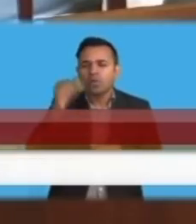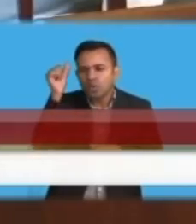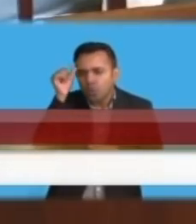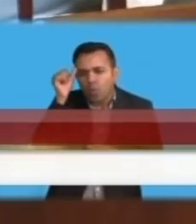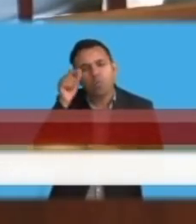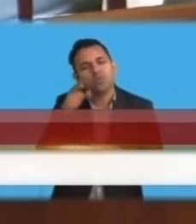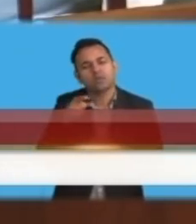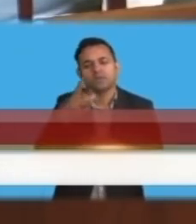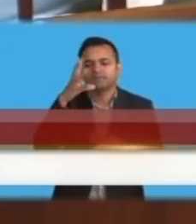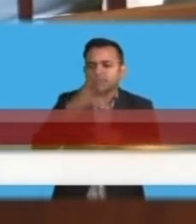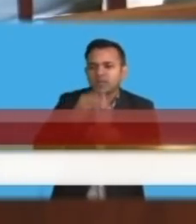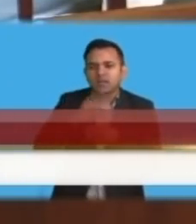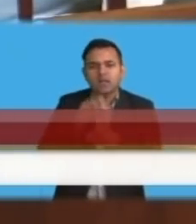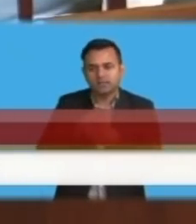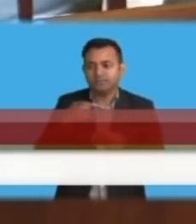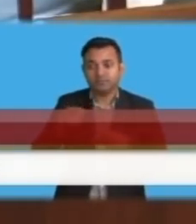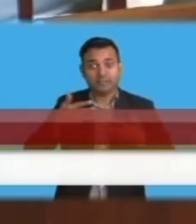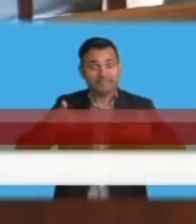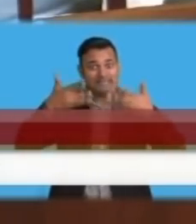census there has been a huge